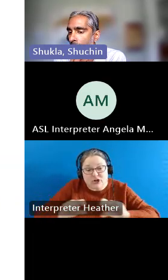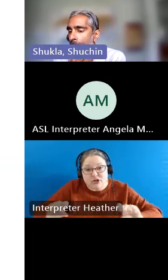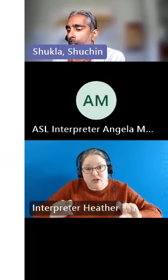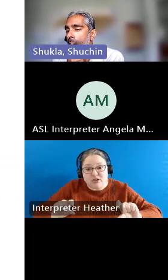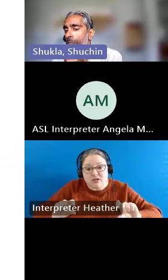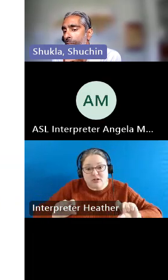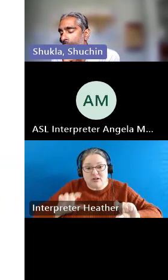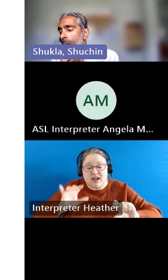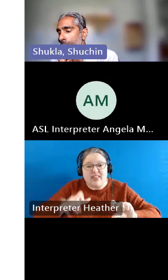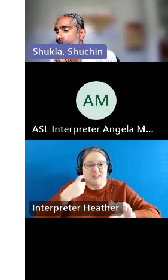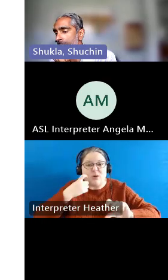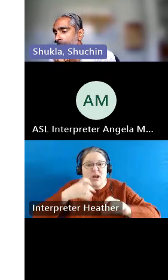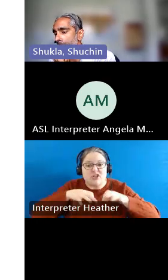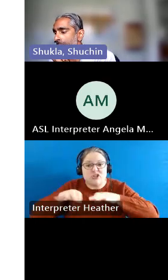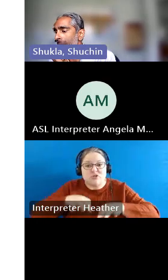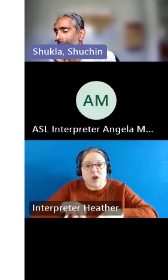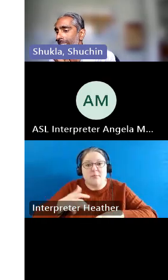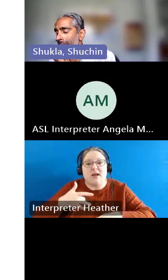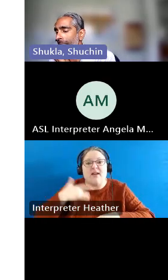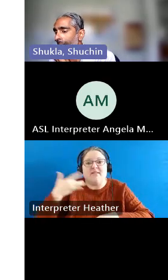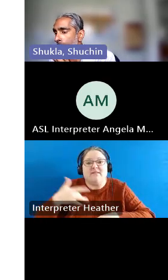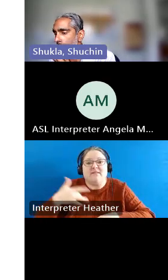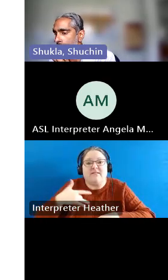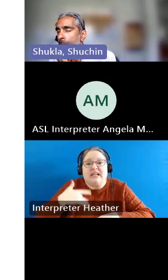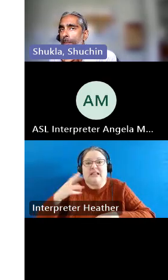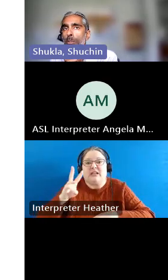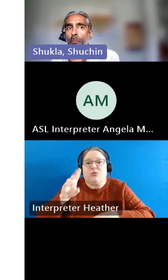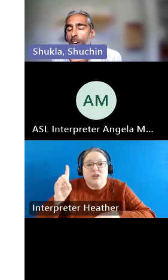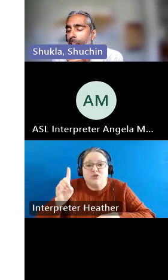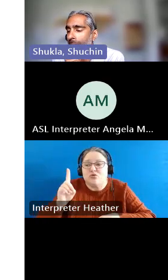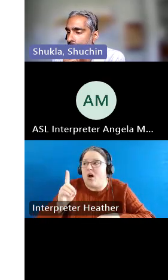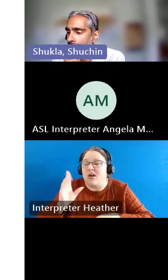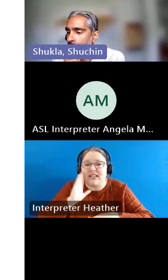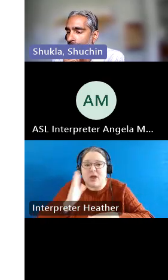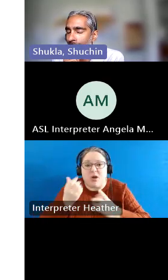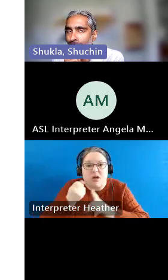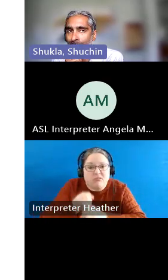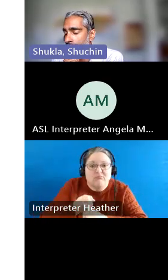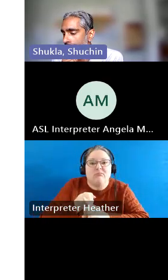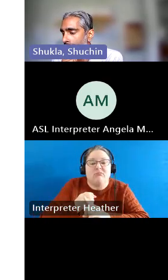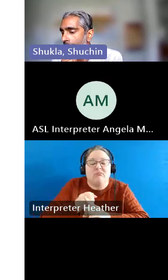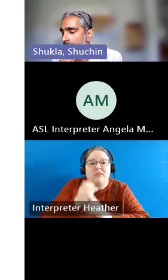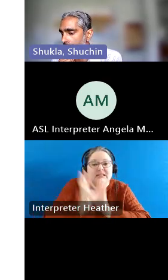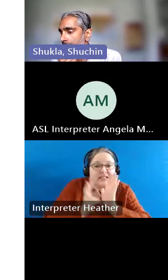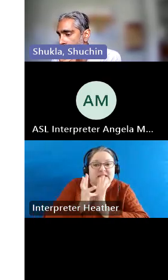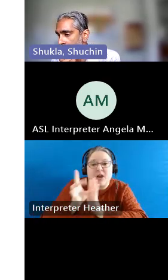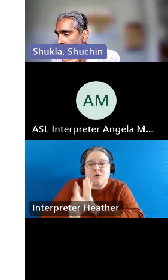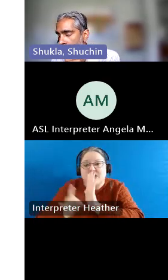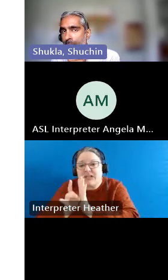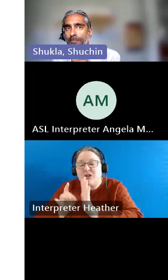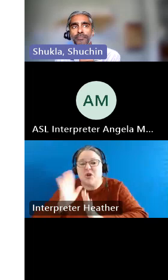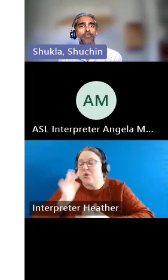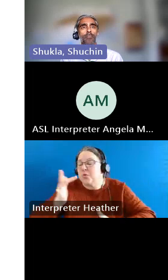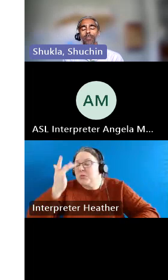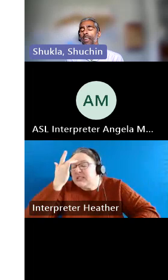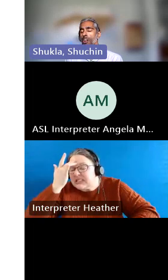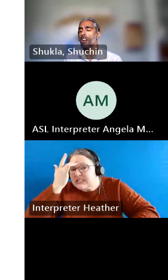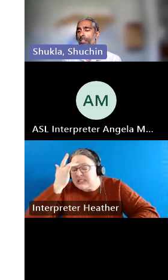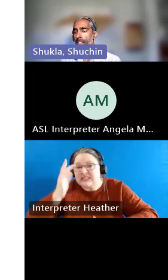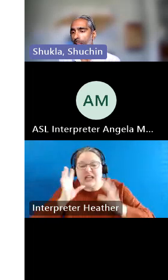stuff I described, feeling withdrawal symptoms in the next 6 to 8 hours. So if you're going to get sick in the next 6 to 8 hours, unless you use